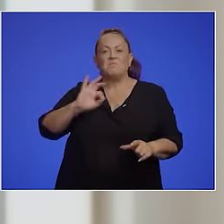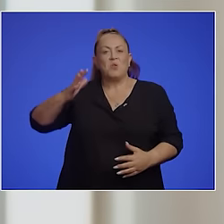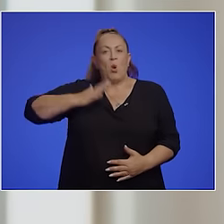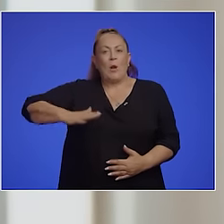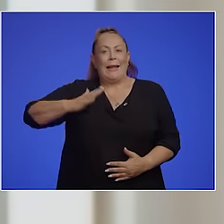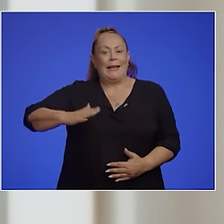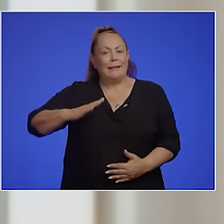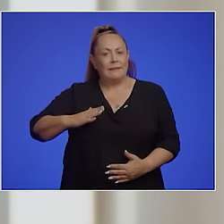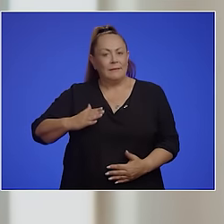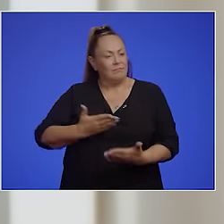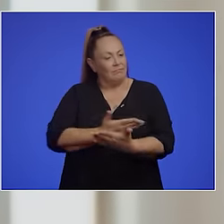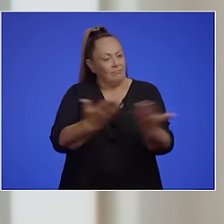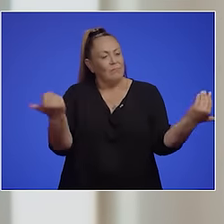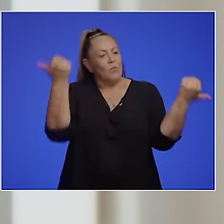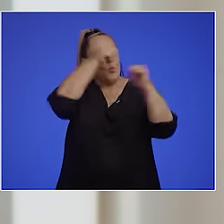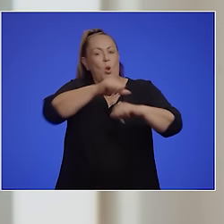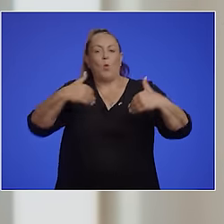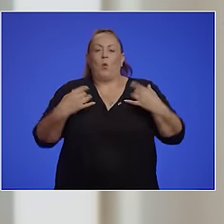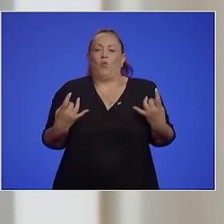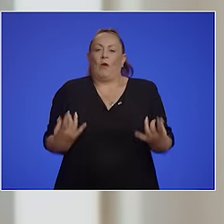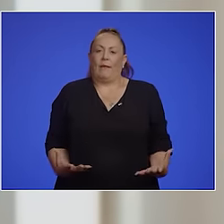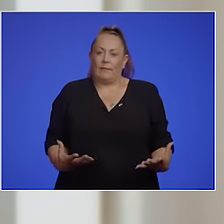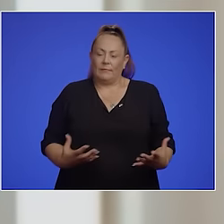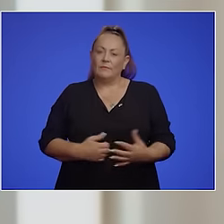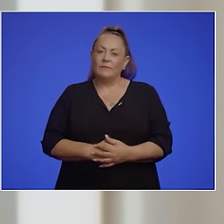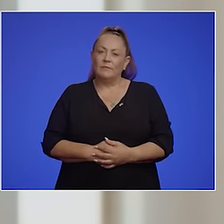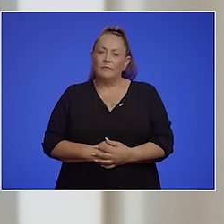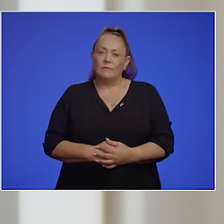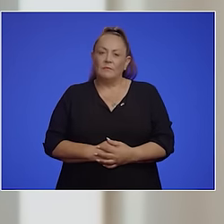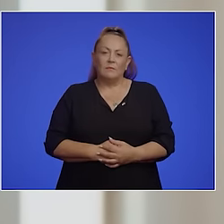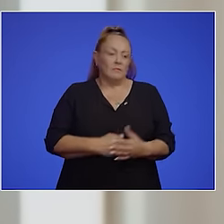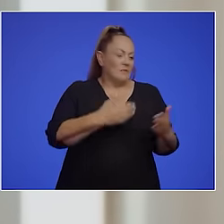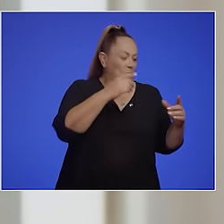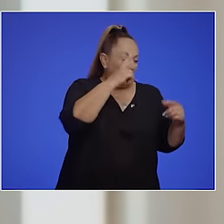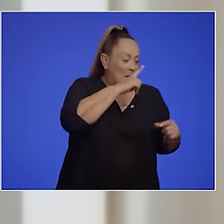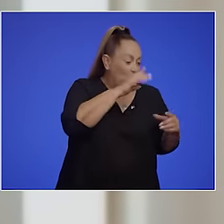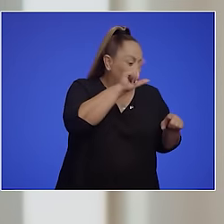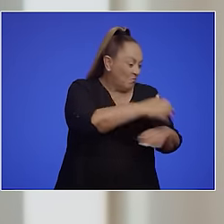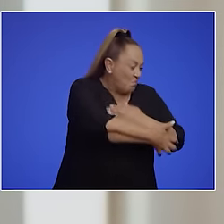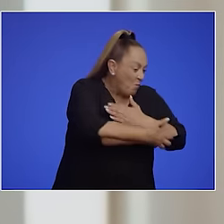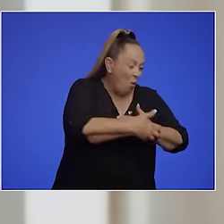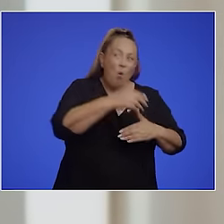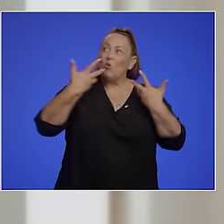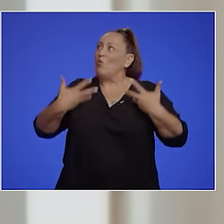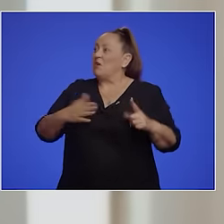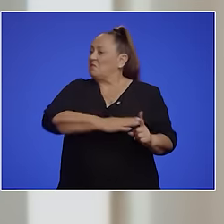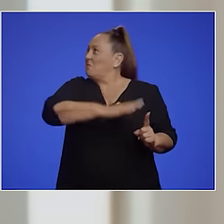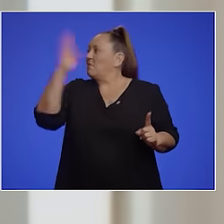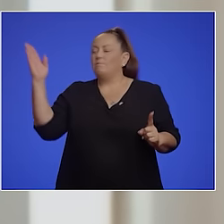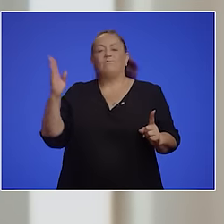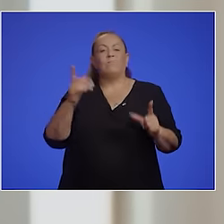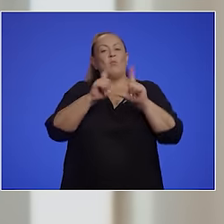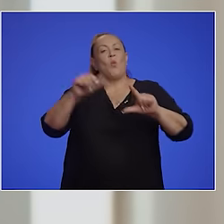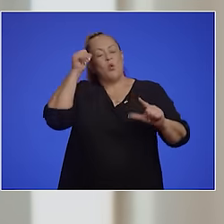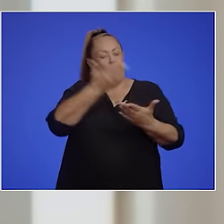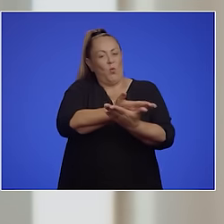No, they will all know me. The least know less than the greatest. It is the Lord who speaks.